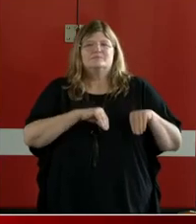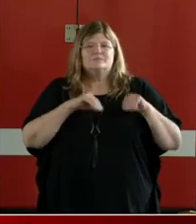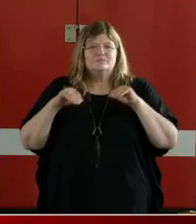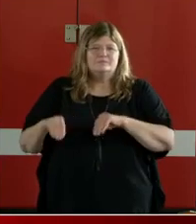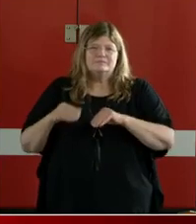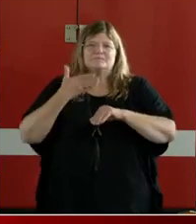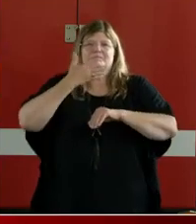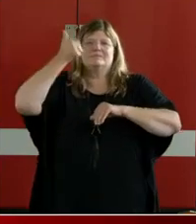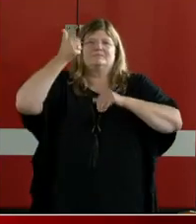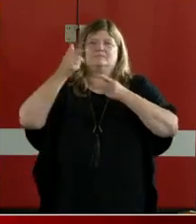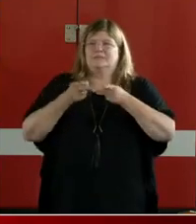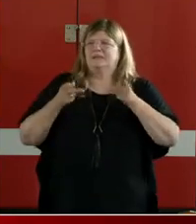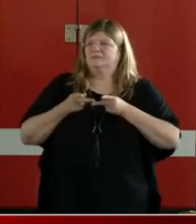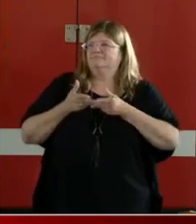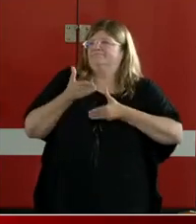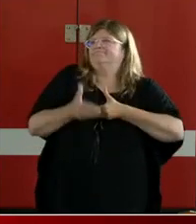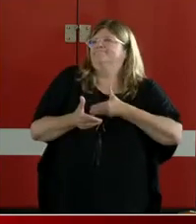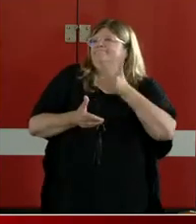get to work.